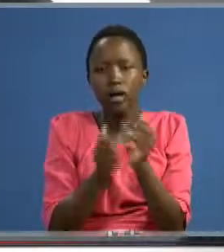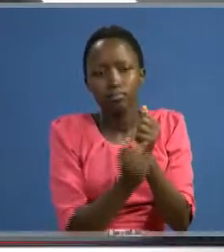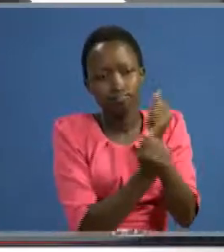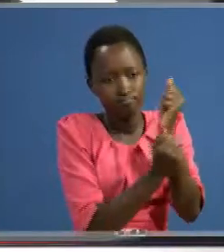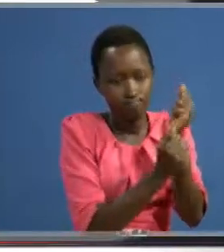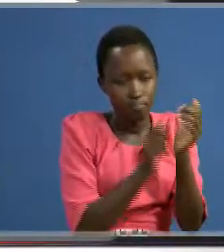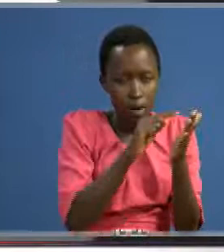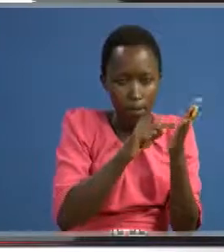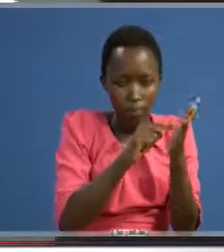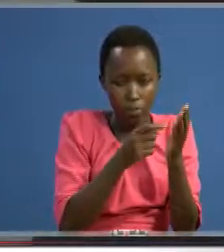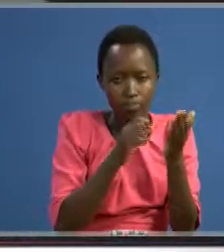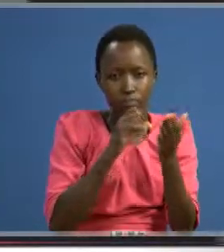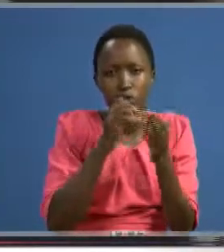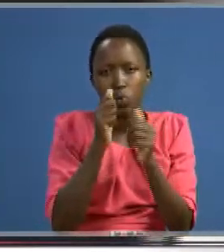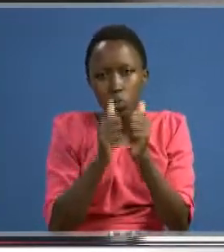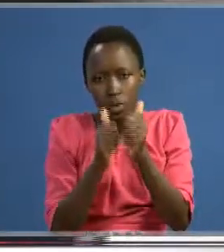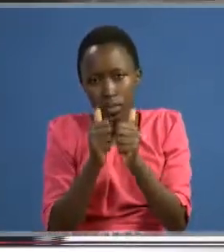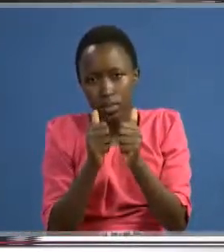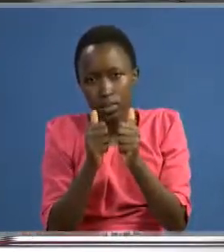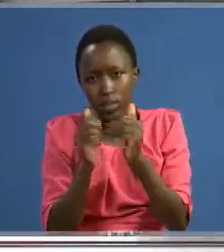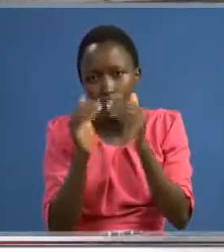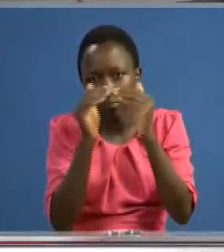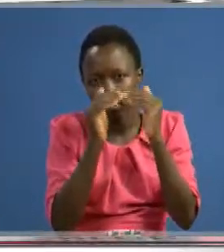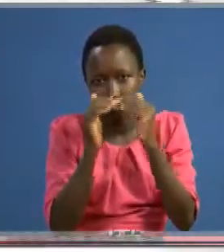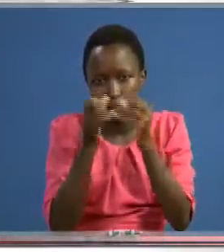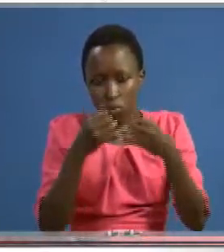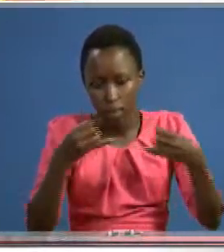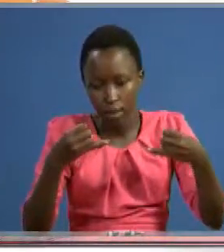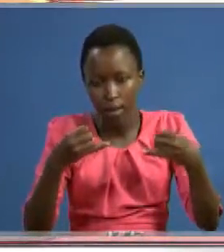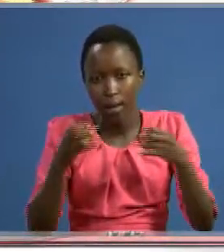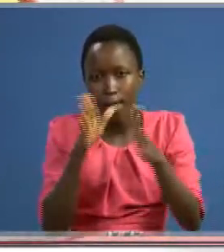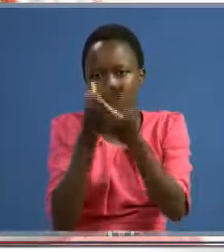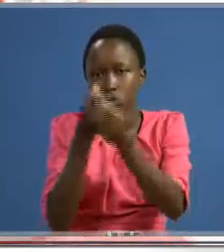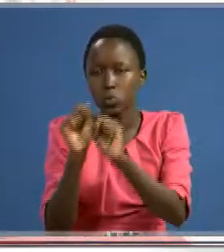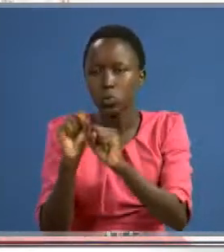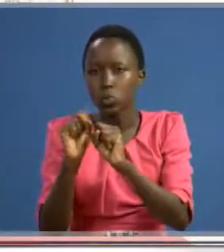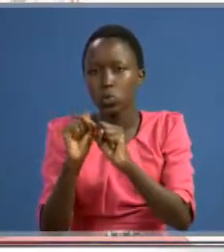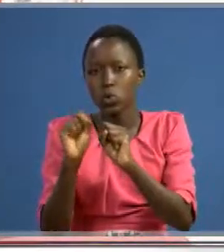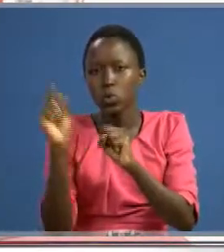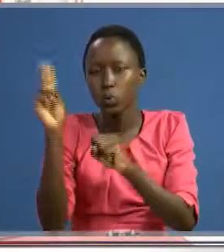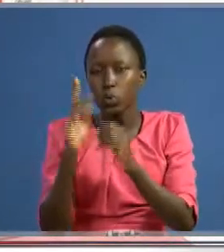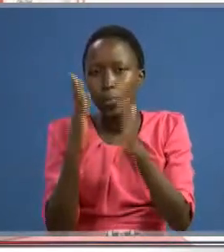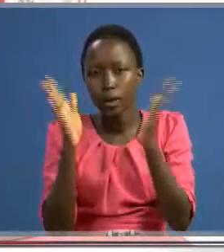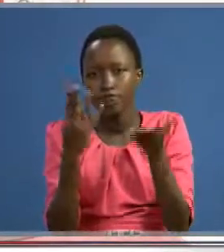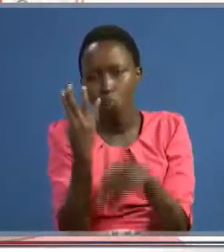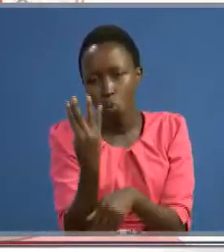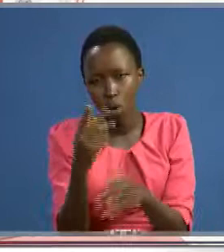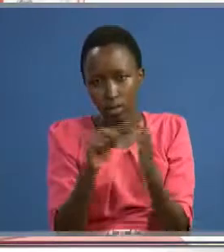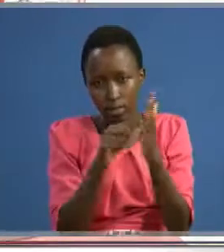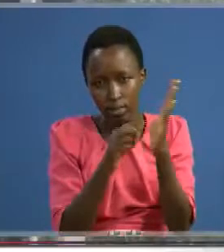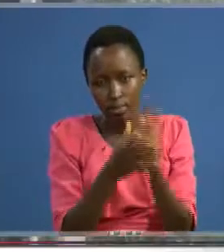the manufacturing industry, which is in line with President Uhuru Kenyatta's Speak for Agenda.